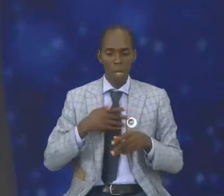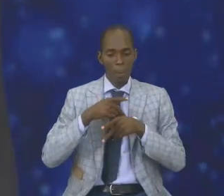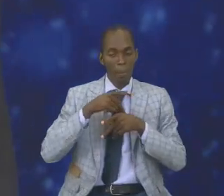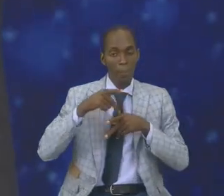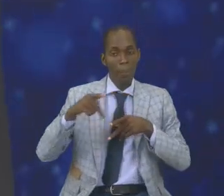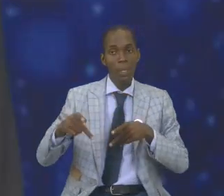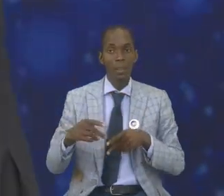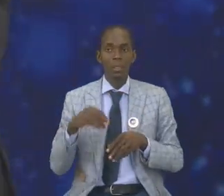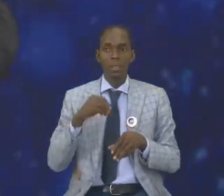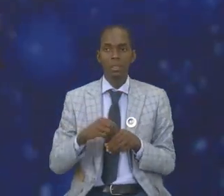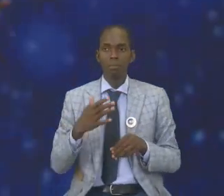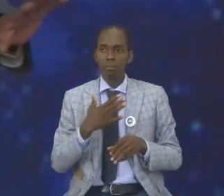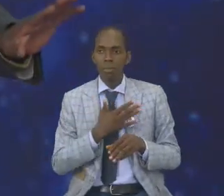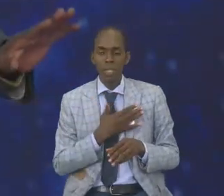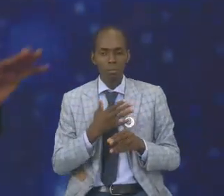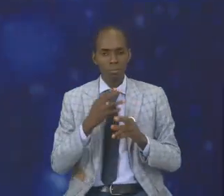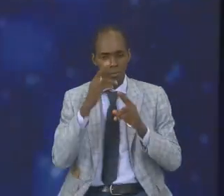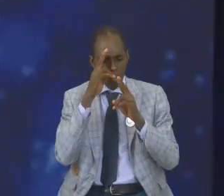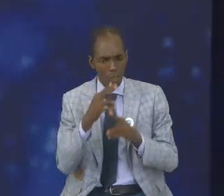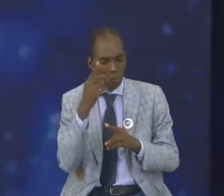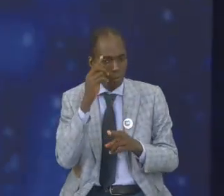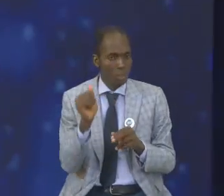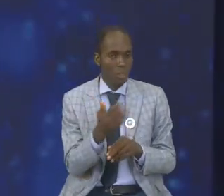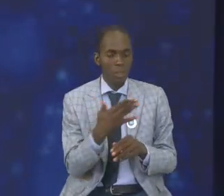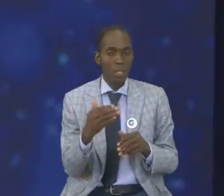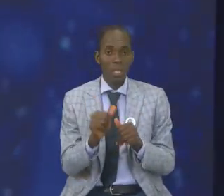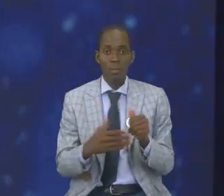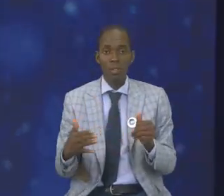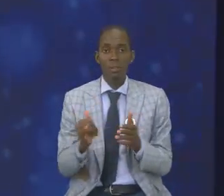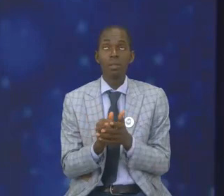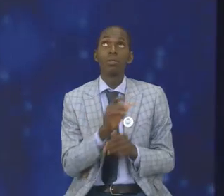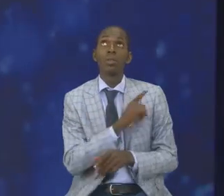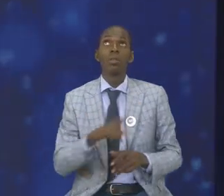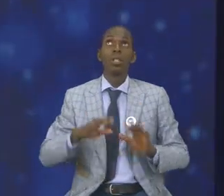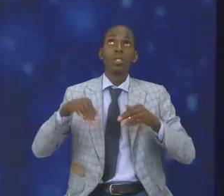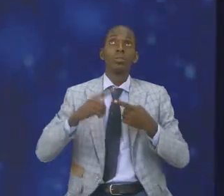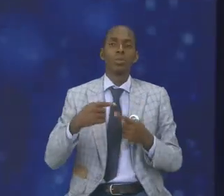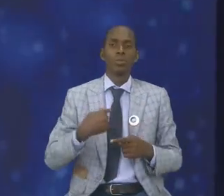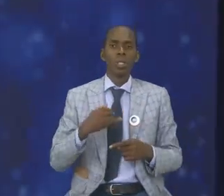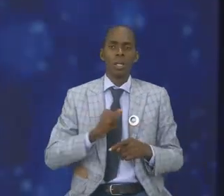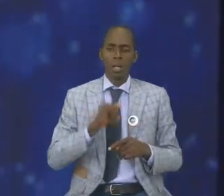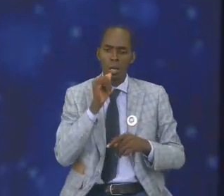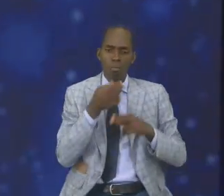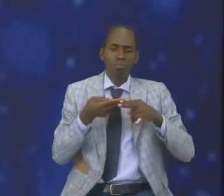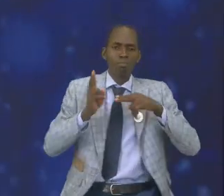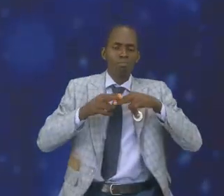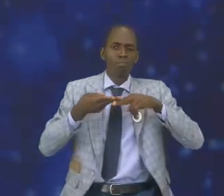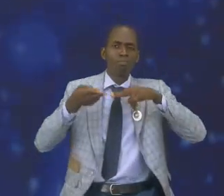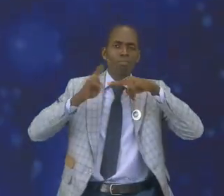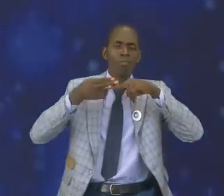my regard for everything the Lord had given me, and I'm improving and improving, how can